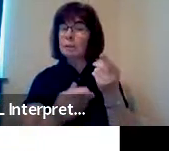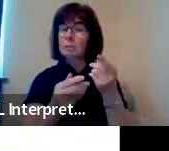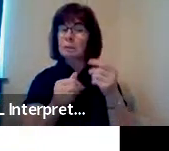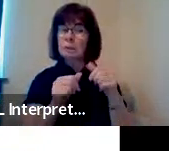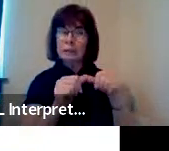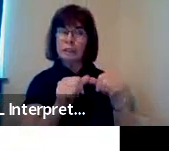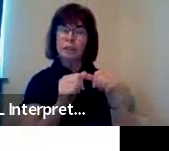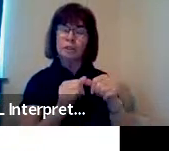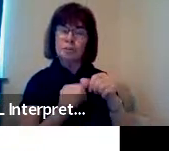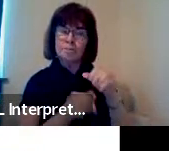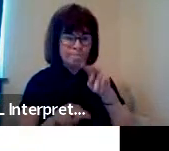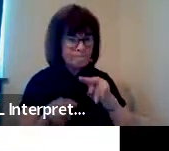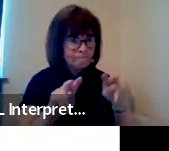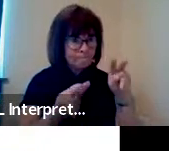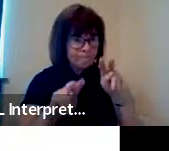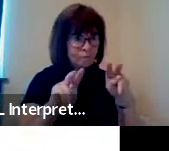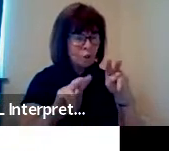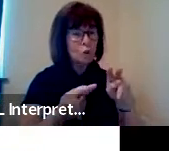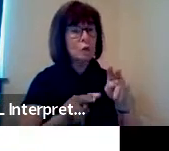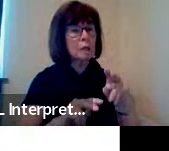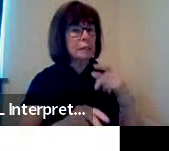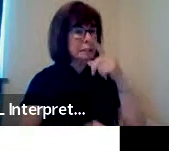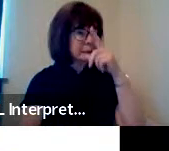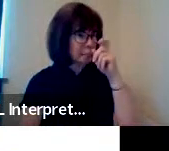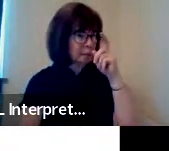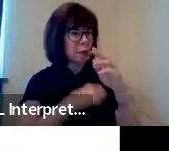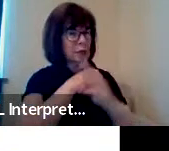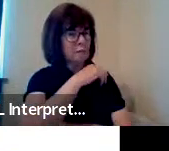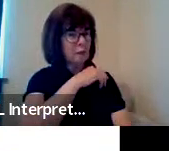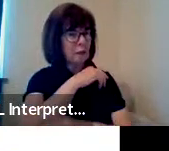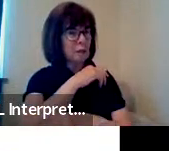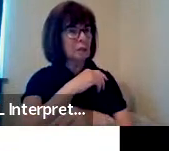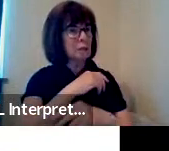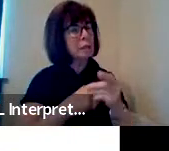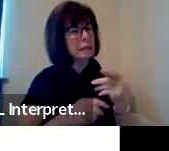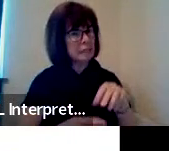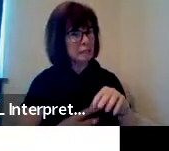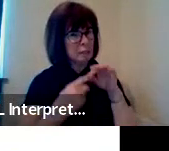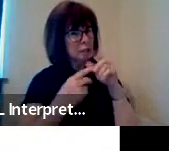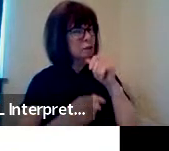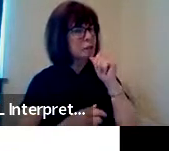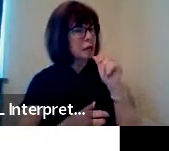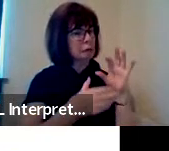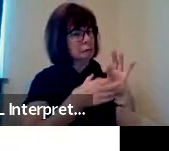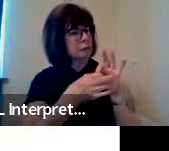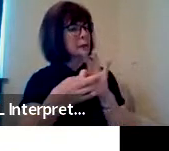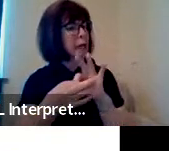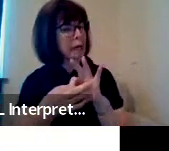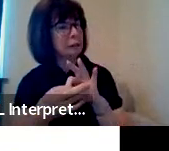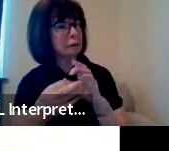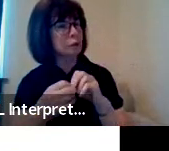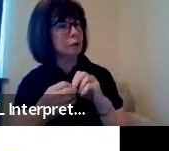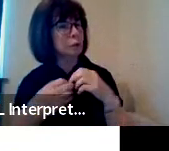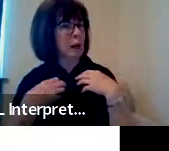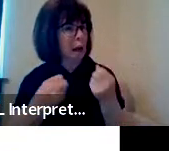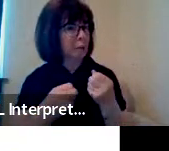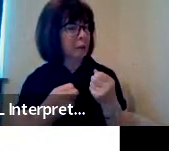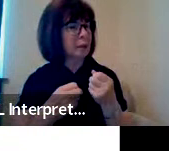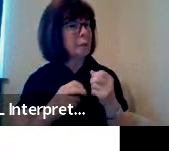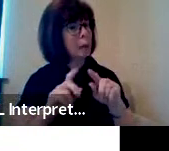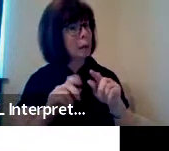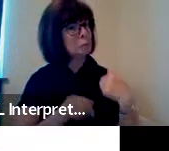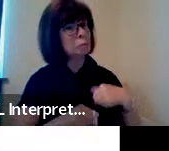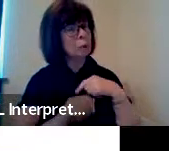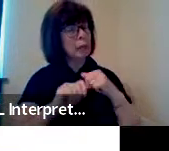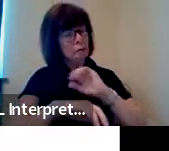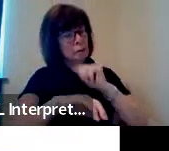events, particularly those that are not health or public health related, but where we can just set up shop and be able to give out information